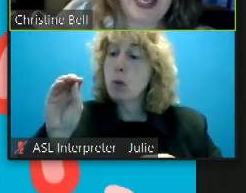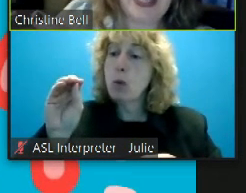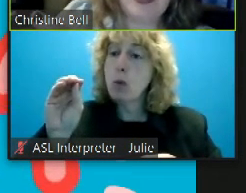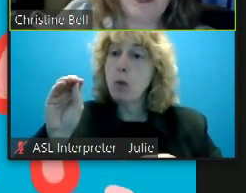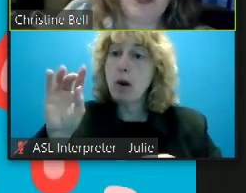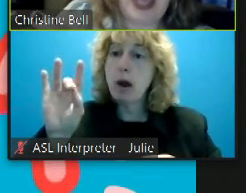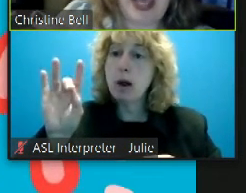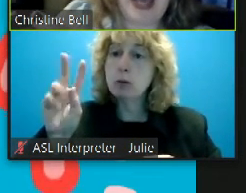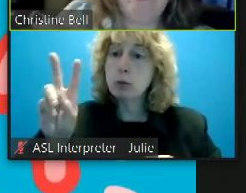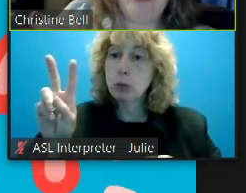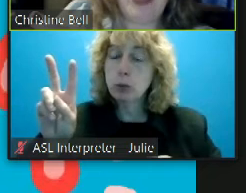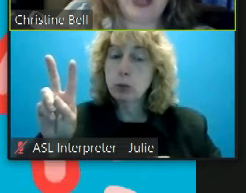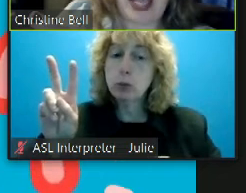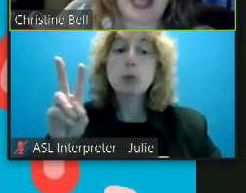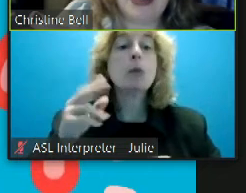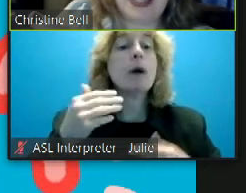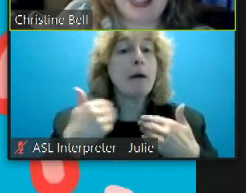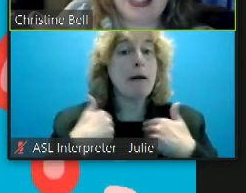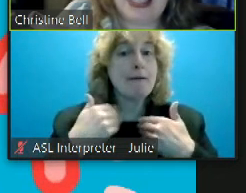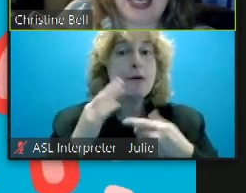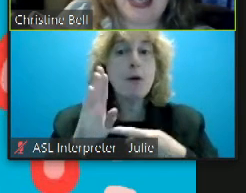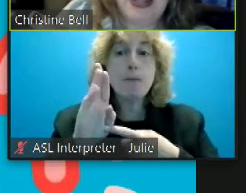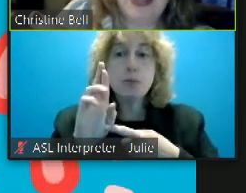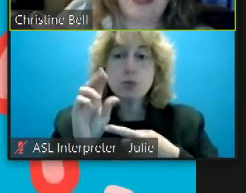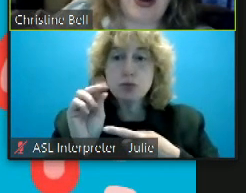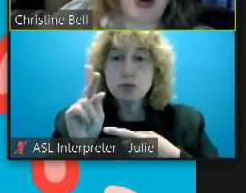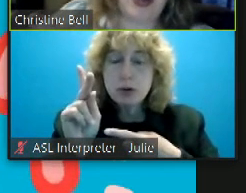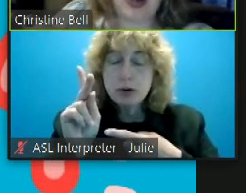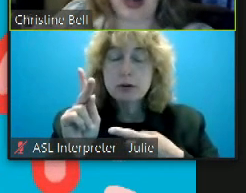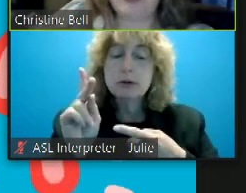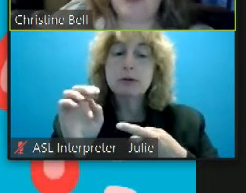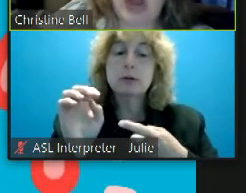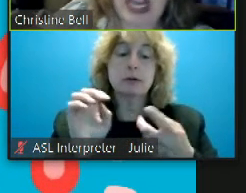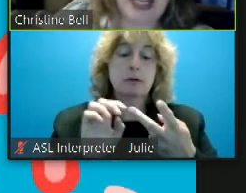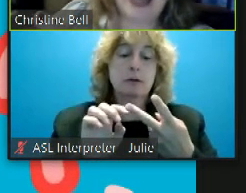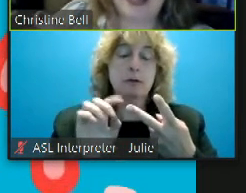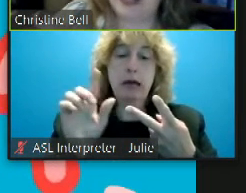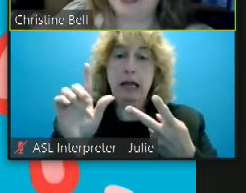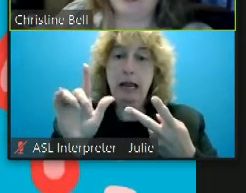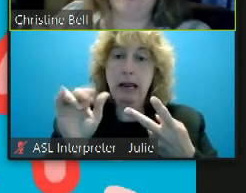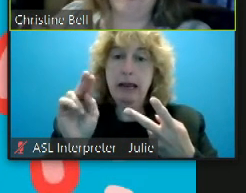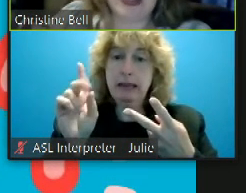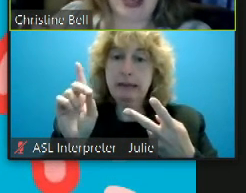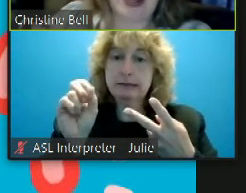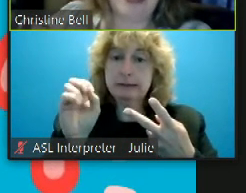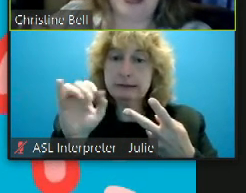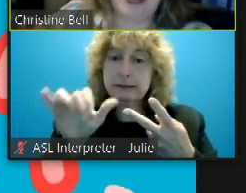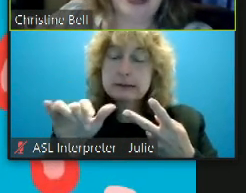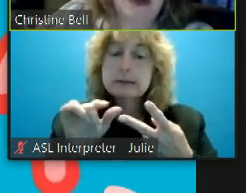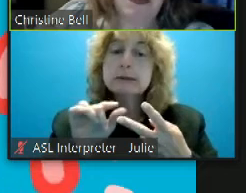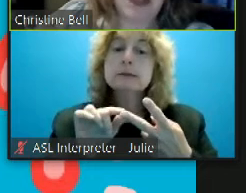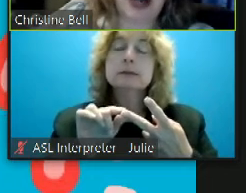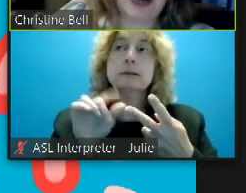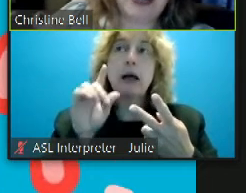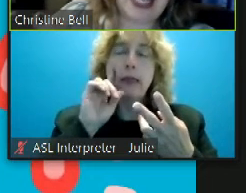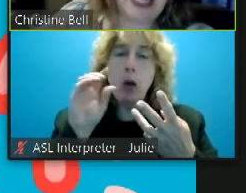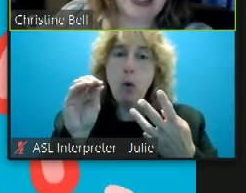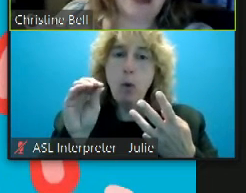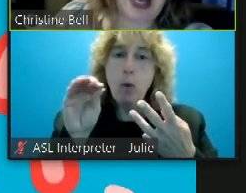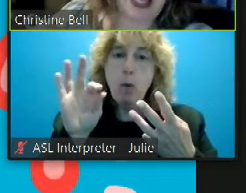And we have Brooke and Lindsay that are waiting and I think Ophelia that are